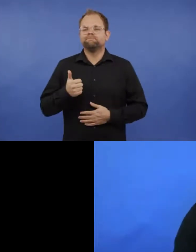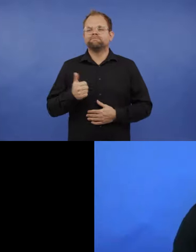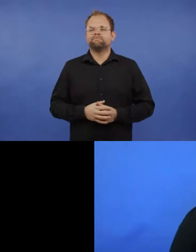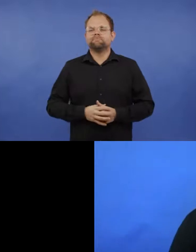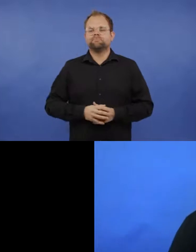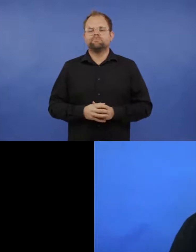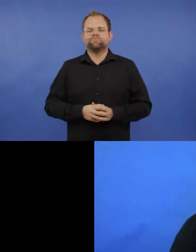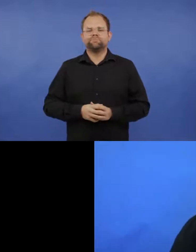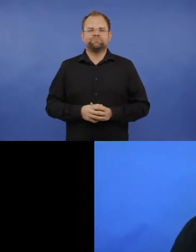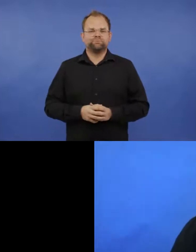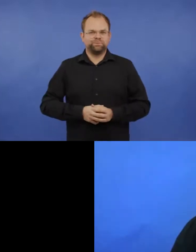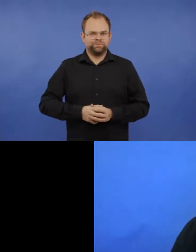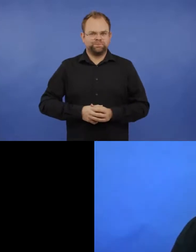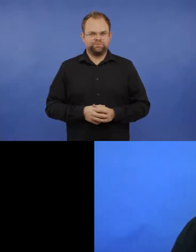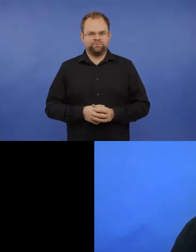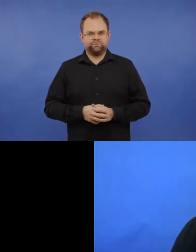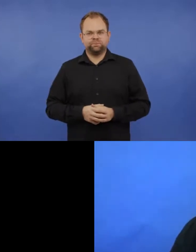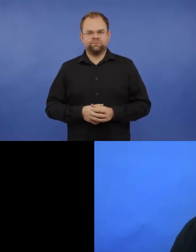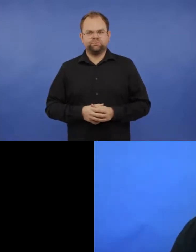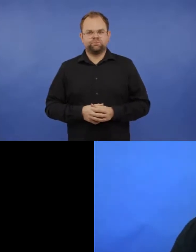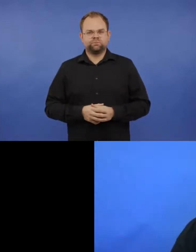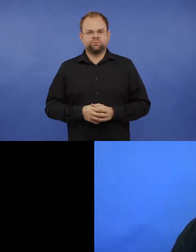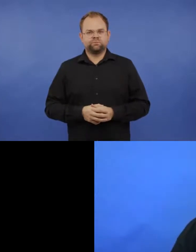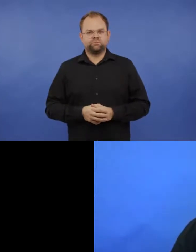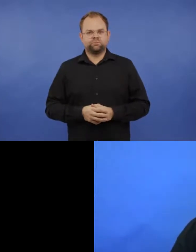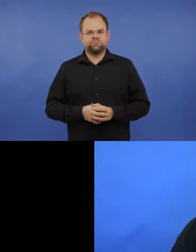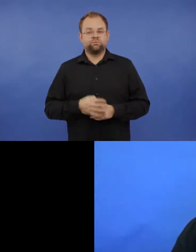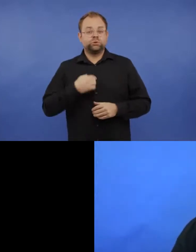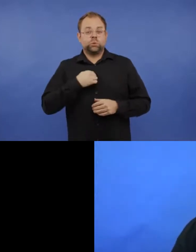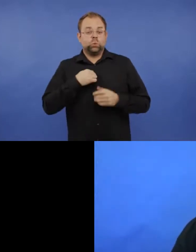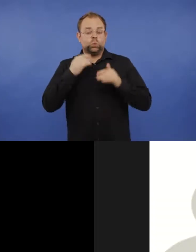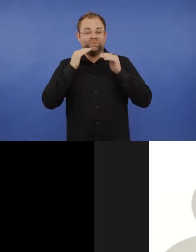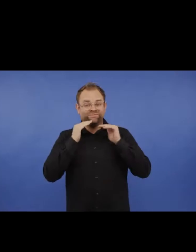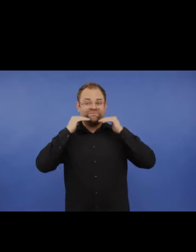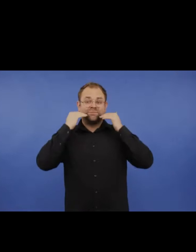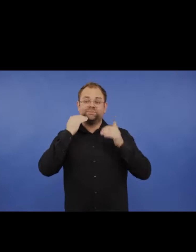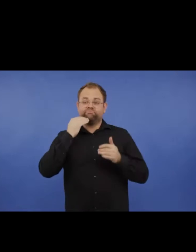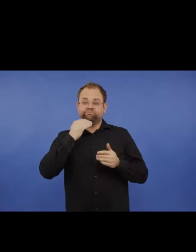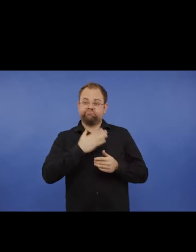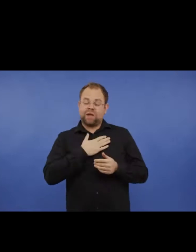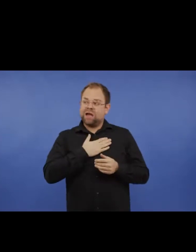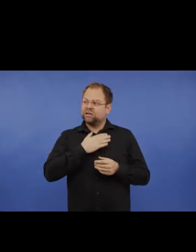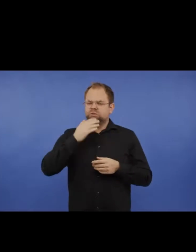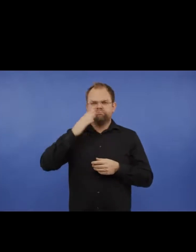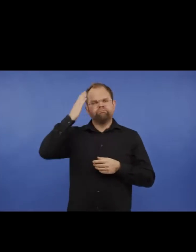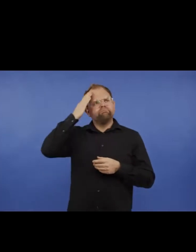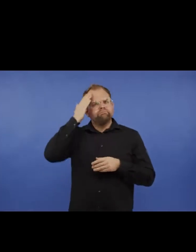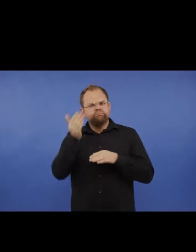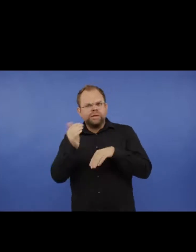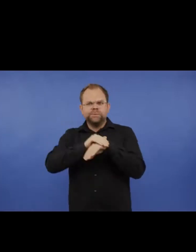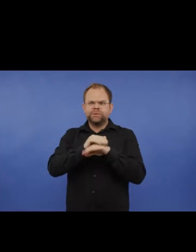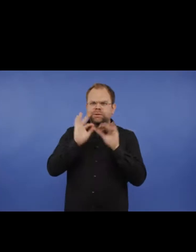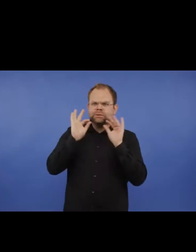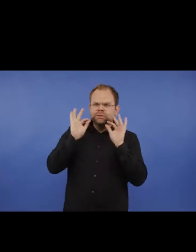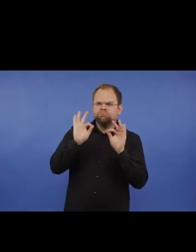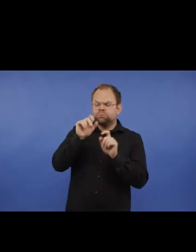we need to work on the obstacles that prevent our participation. For example, we